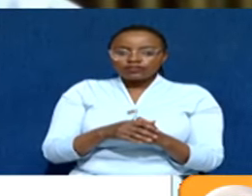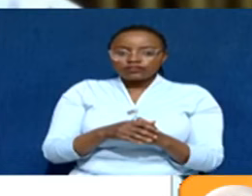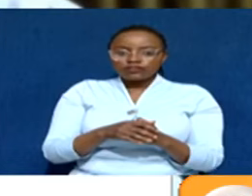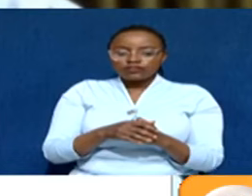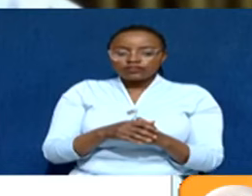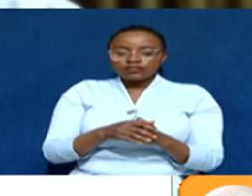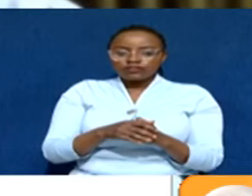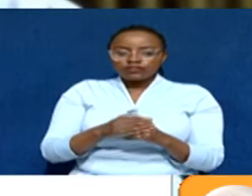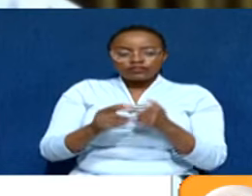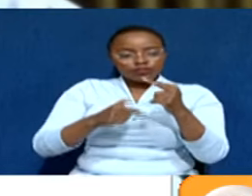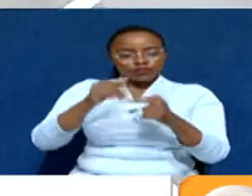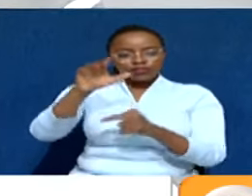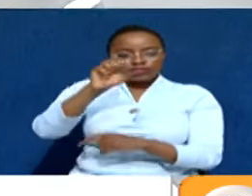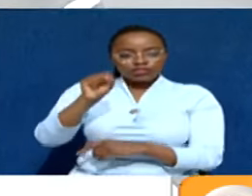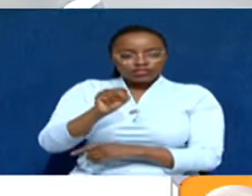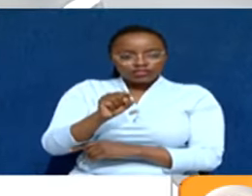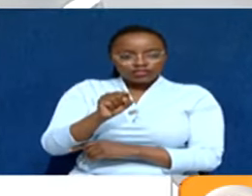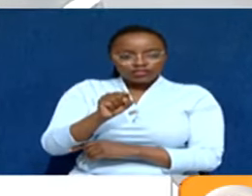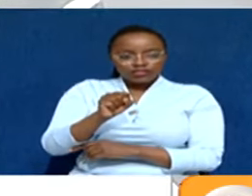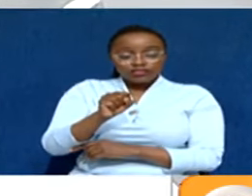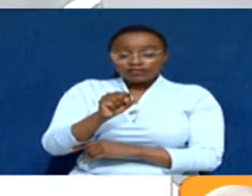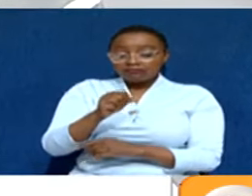I can hear you, CS. Go ahead, go ahead.